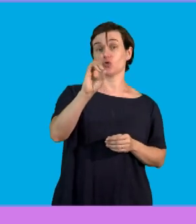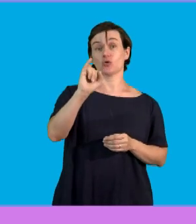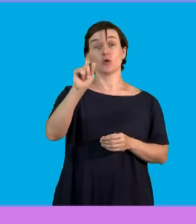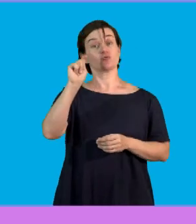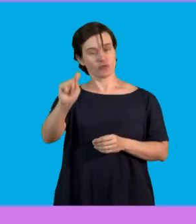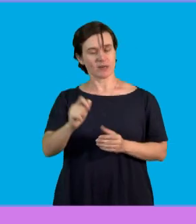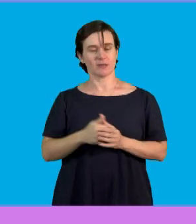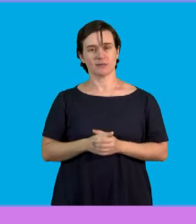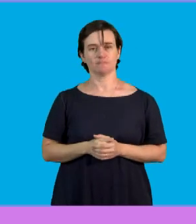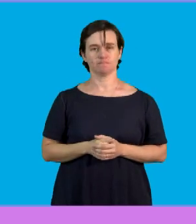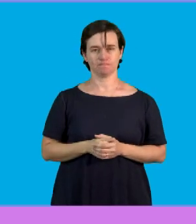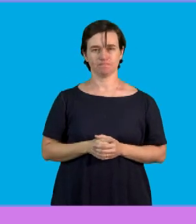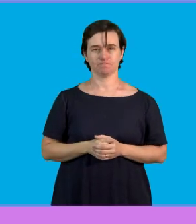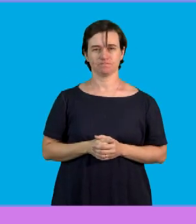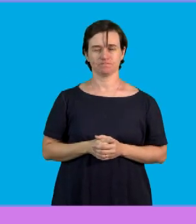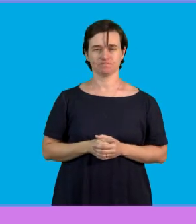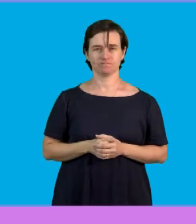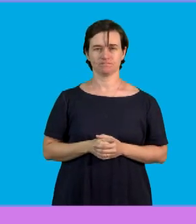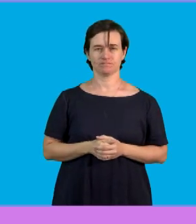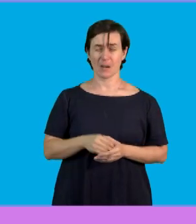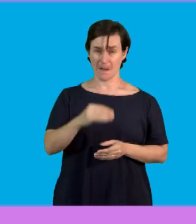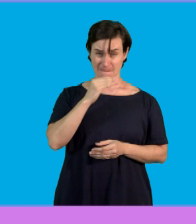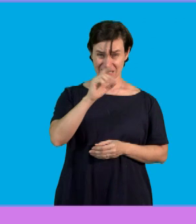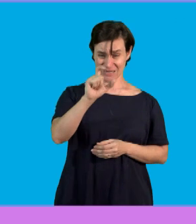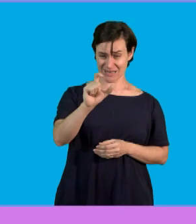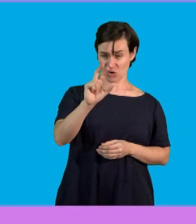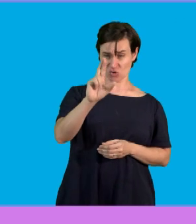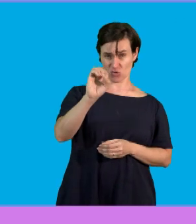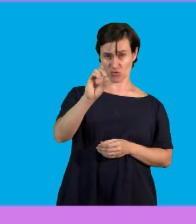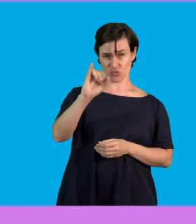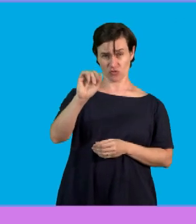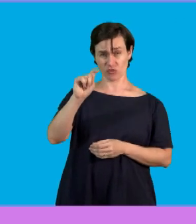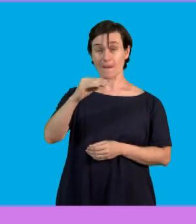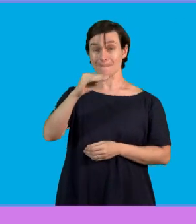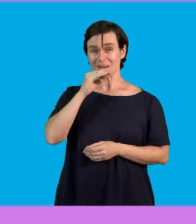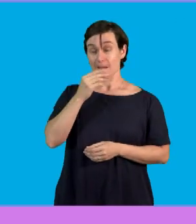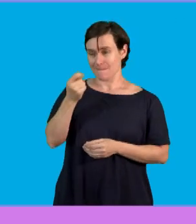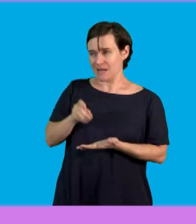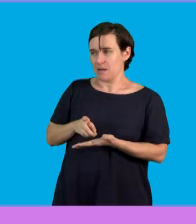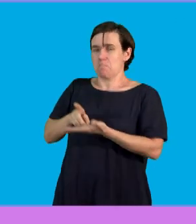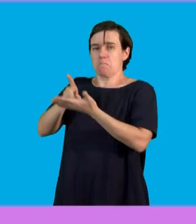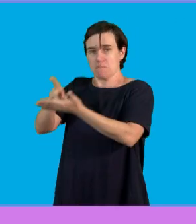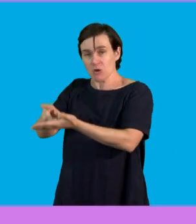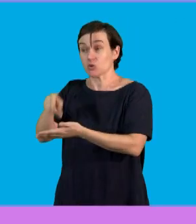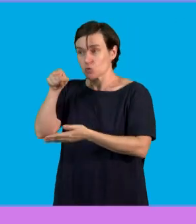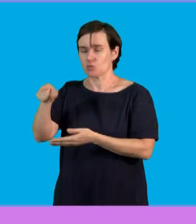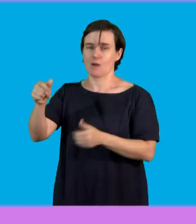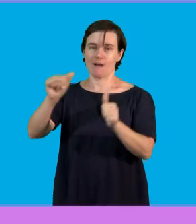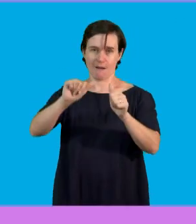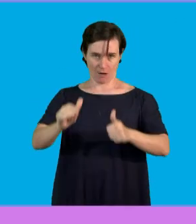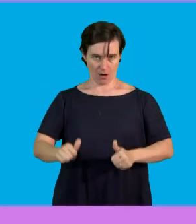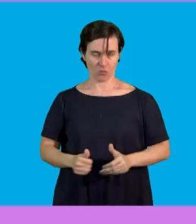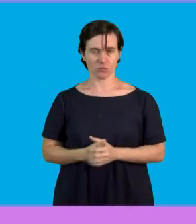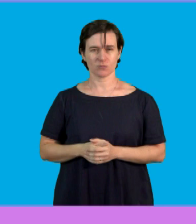We need to find B. So we can see that if it's a credit, there was an amount that was deposited into this account. We